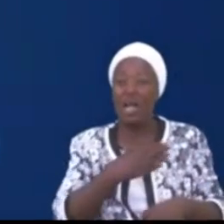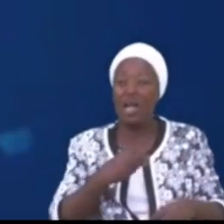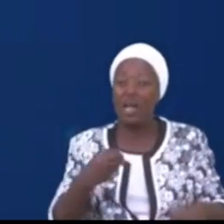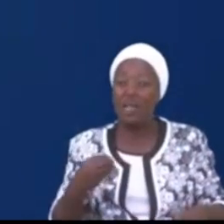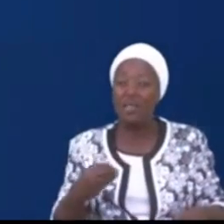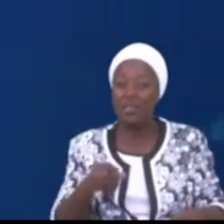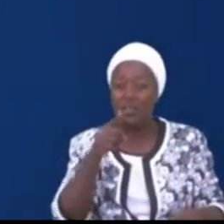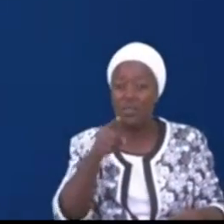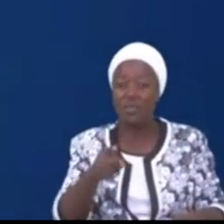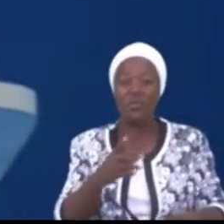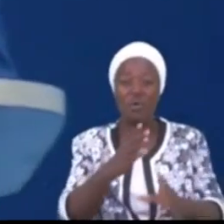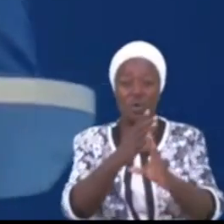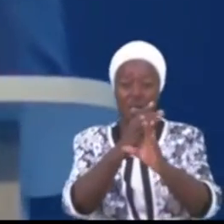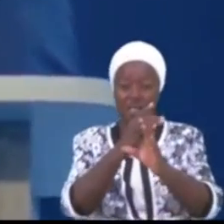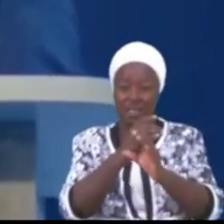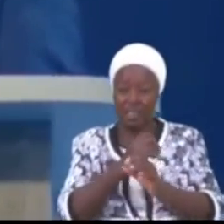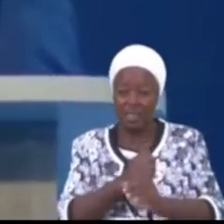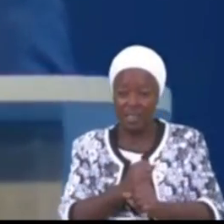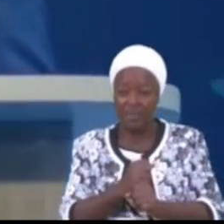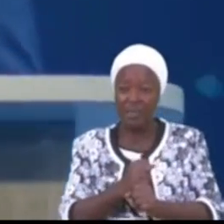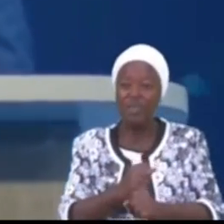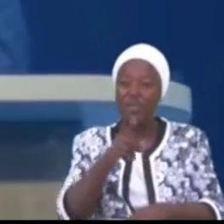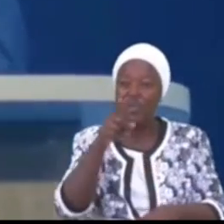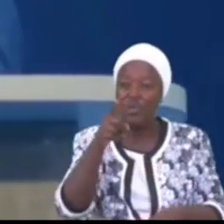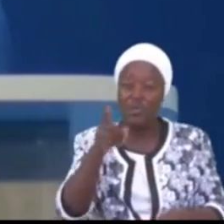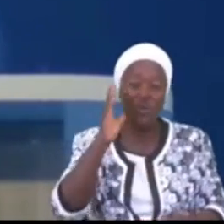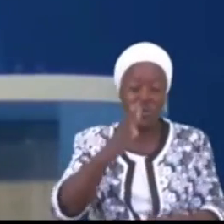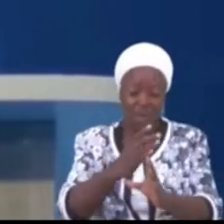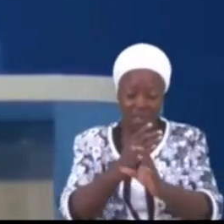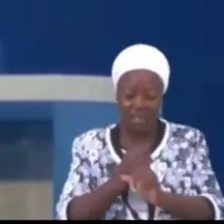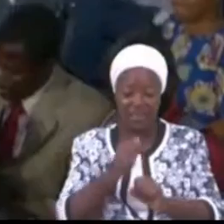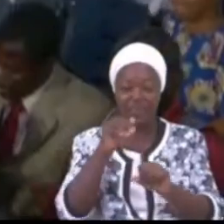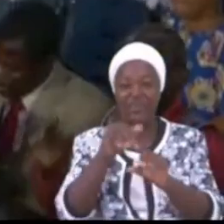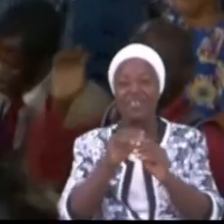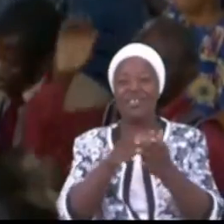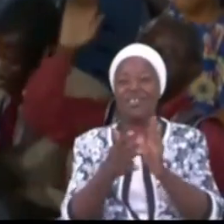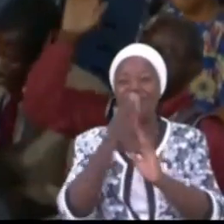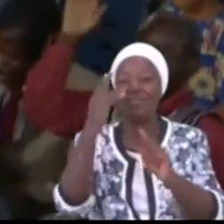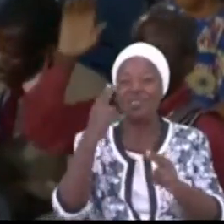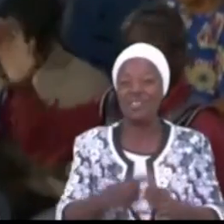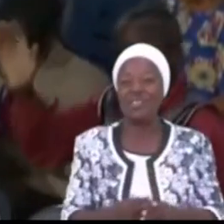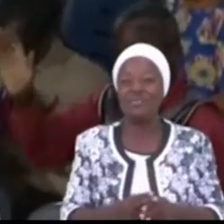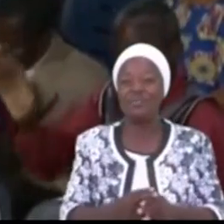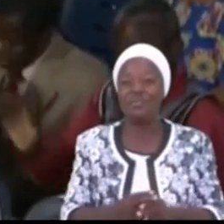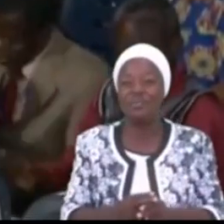you receive. You will receive in Jesus' name.